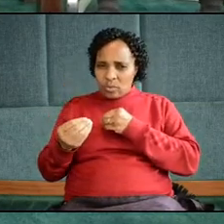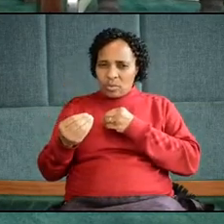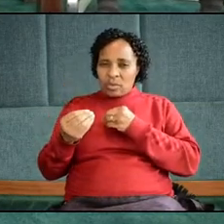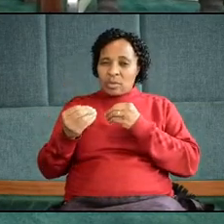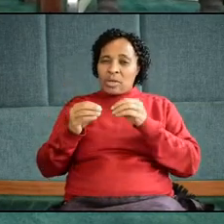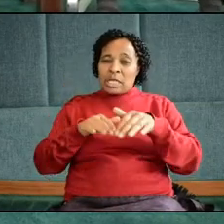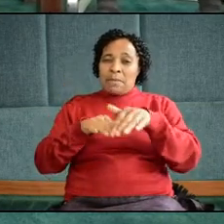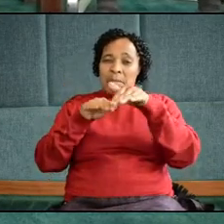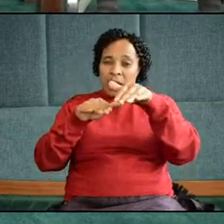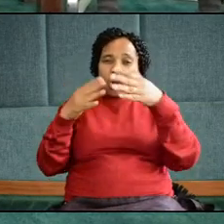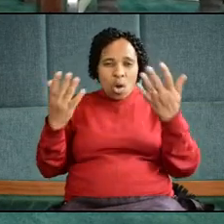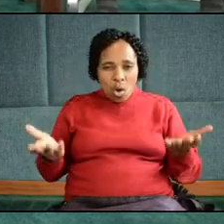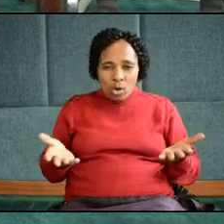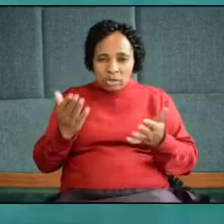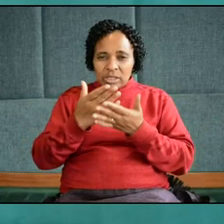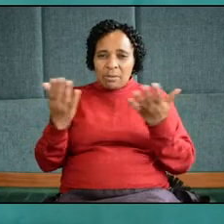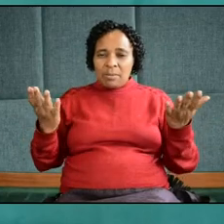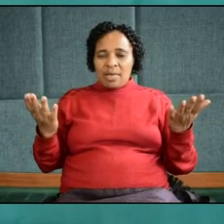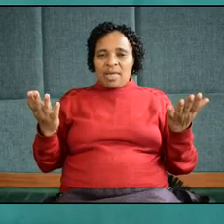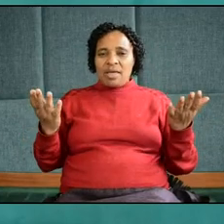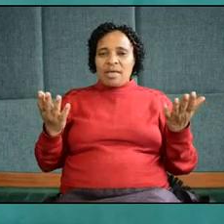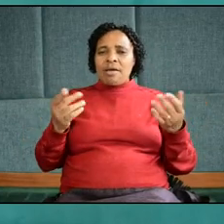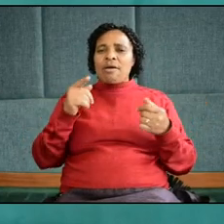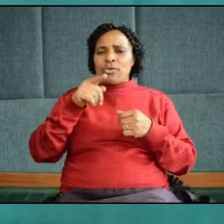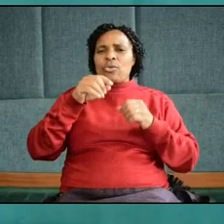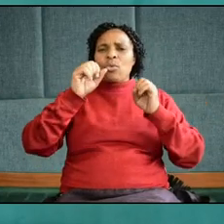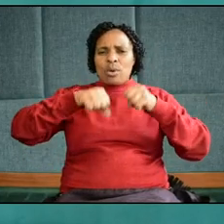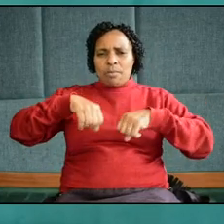when you go to the park or somewhere, you can